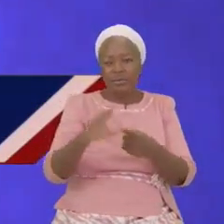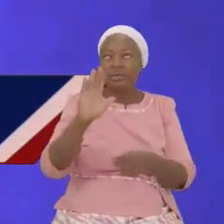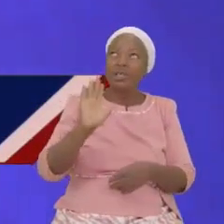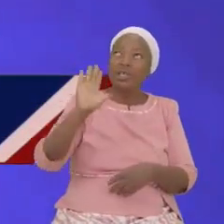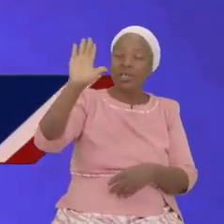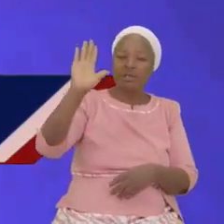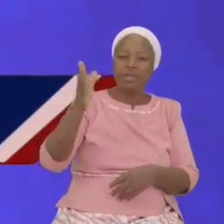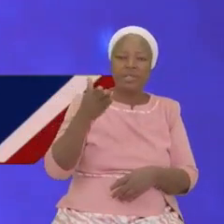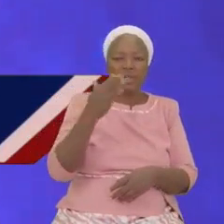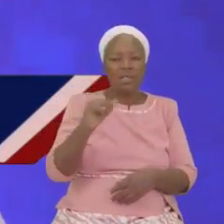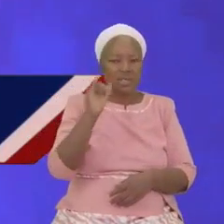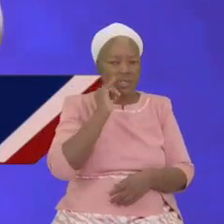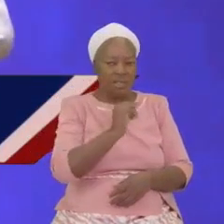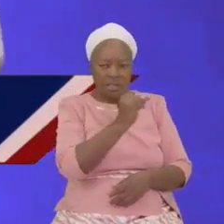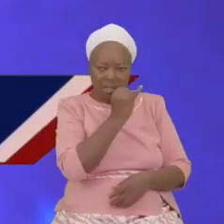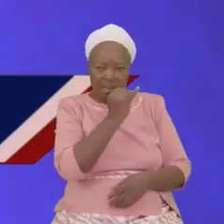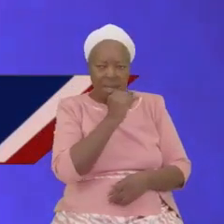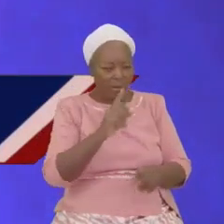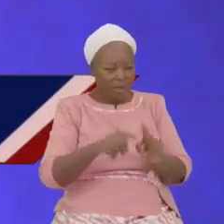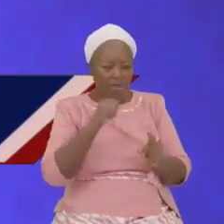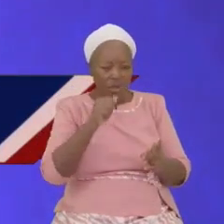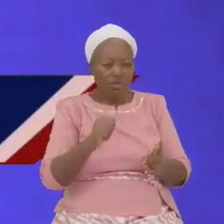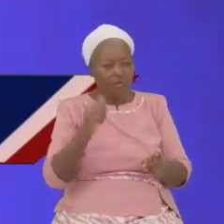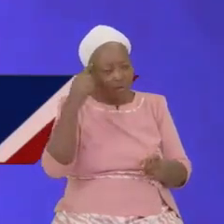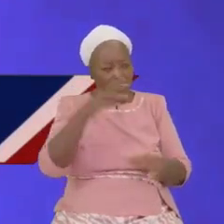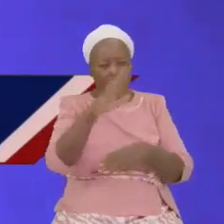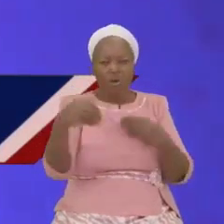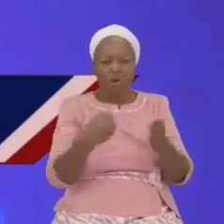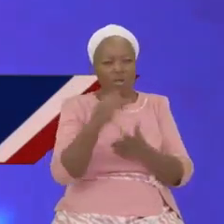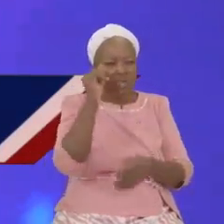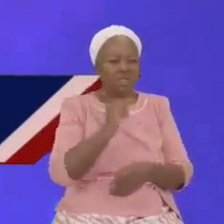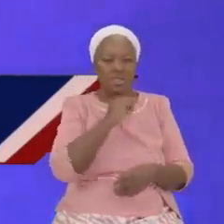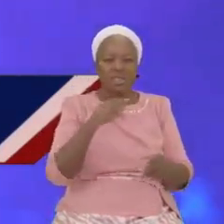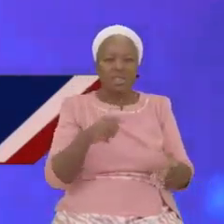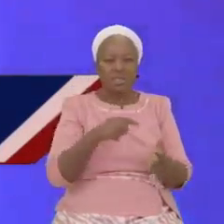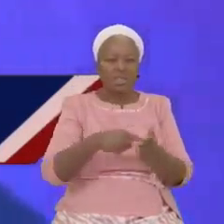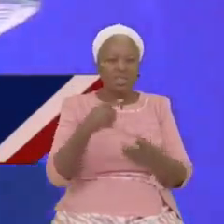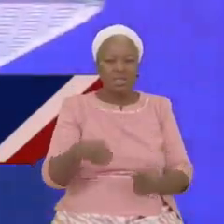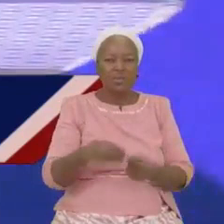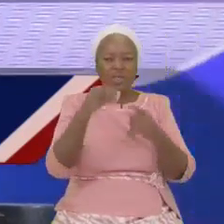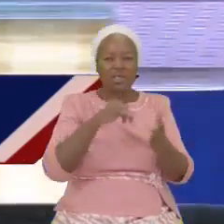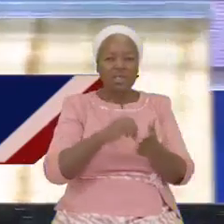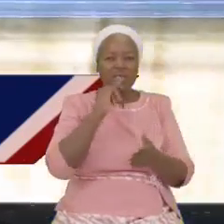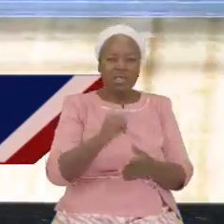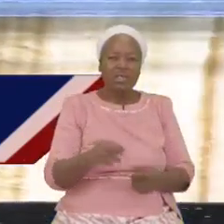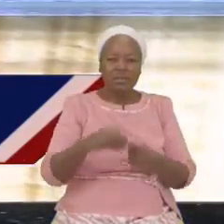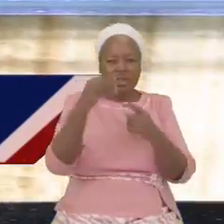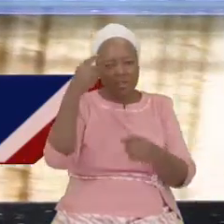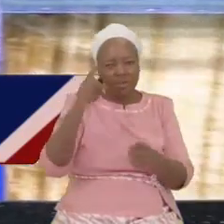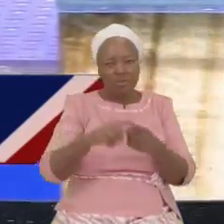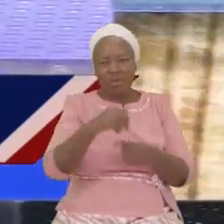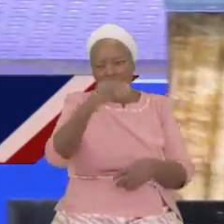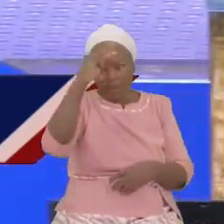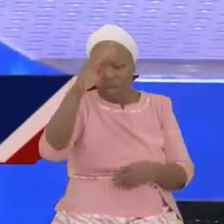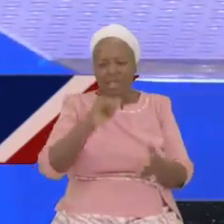is Israel, but this is not for the whole of Israel. This is special. This is peculiar to a man that